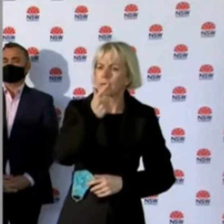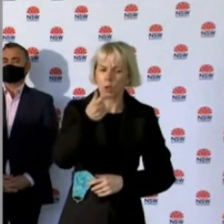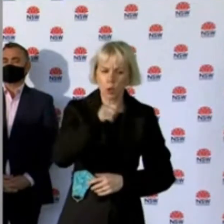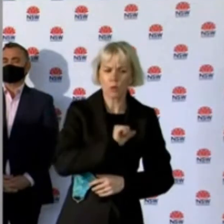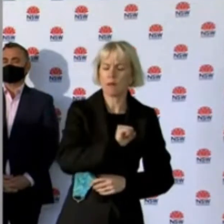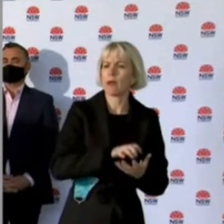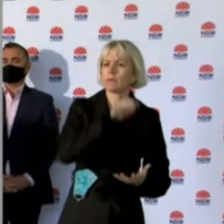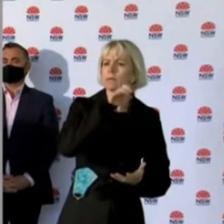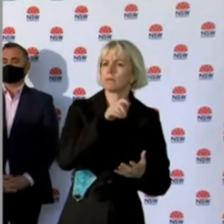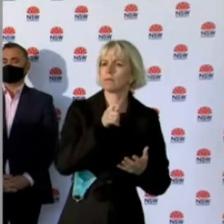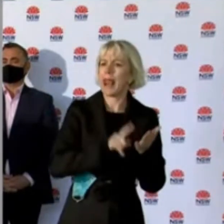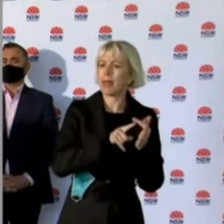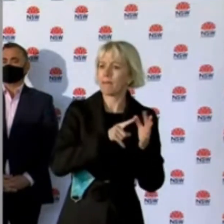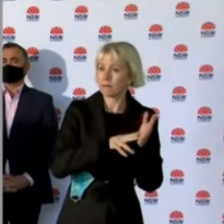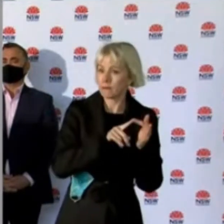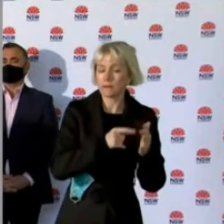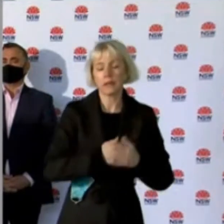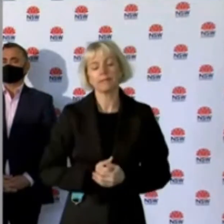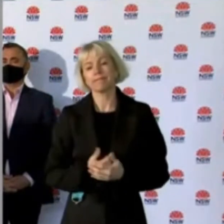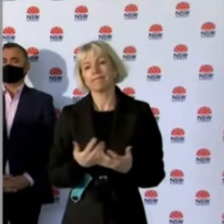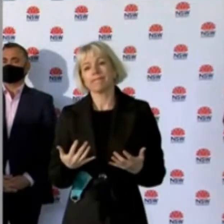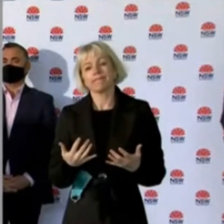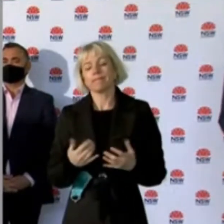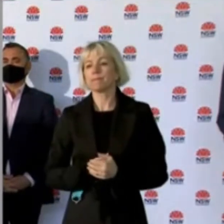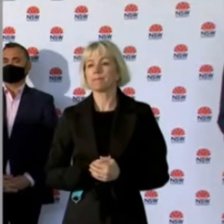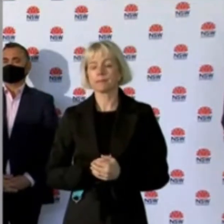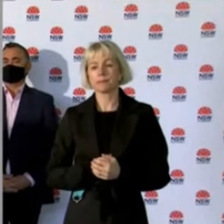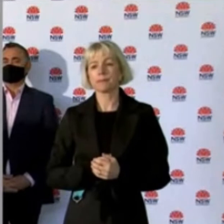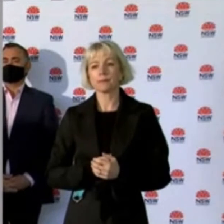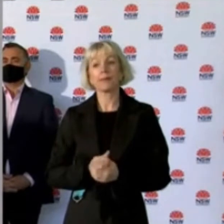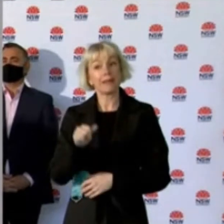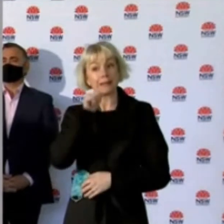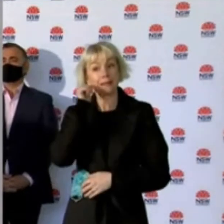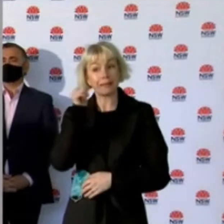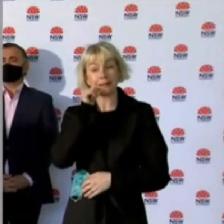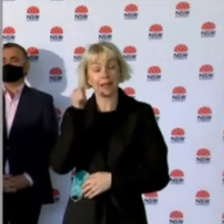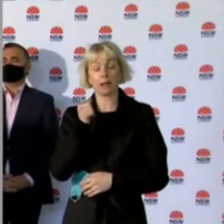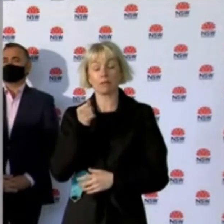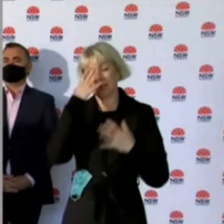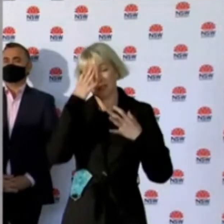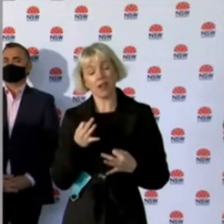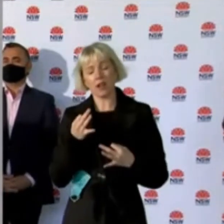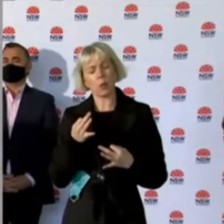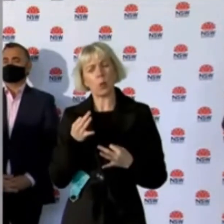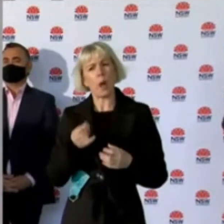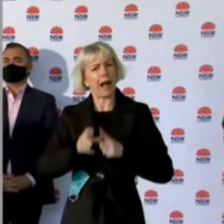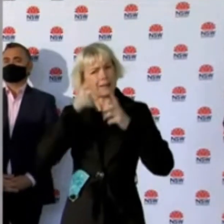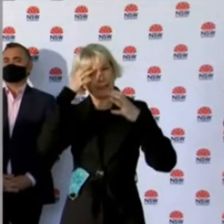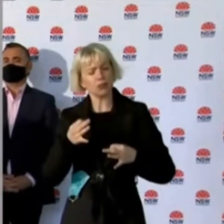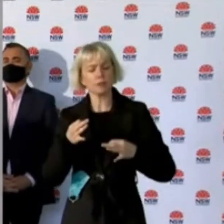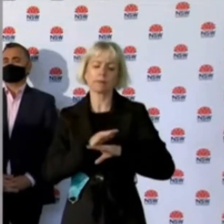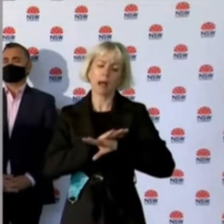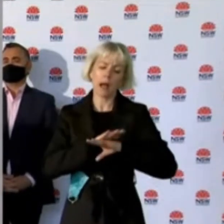yesterday to abandon all what we regard as non-critical construction work. Of course, if you need something in your home to keep your